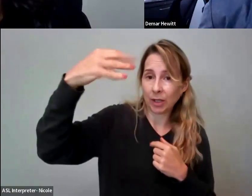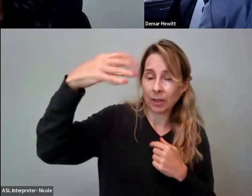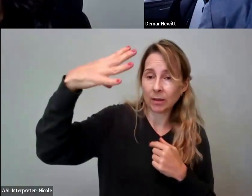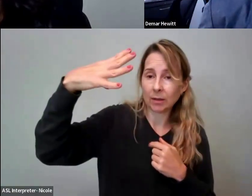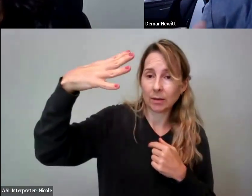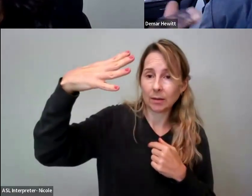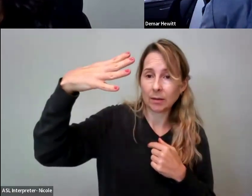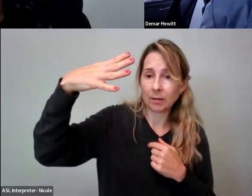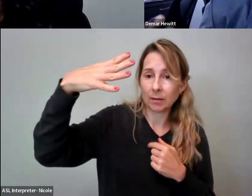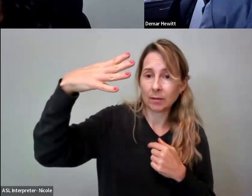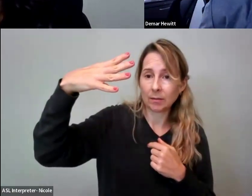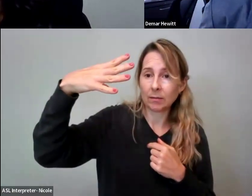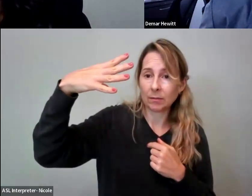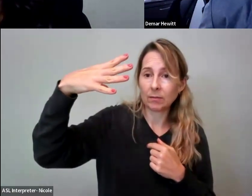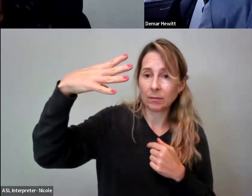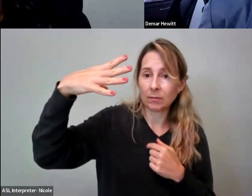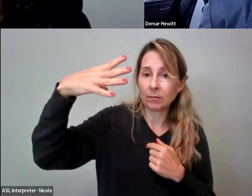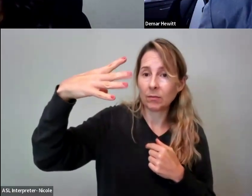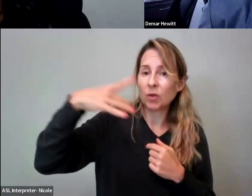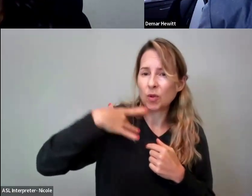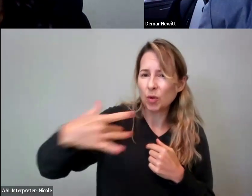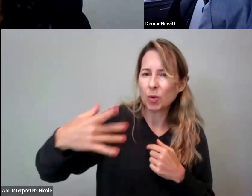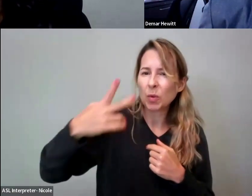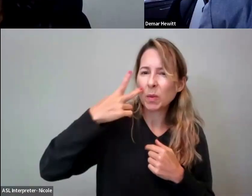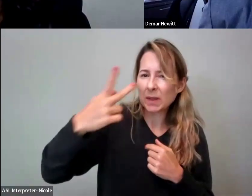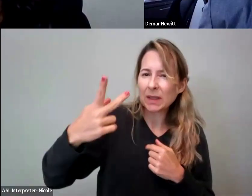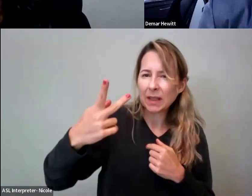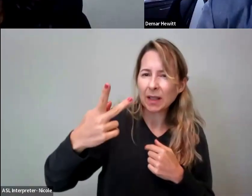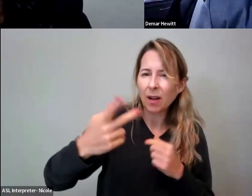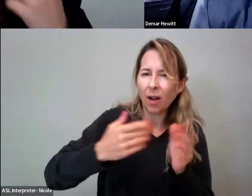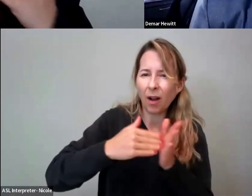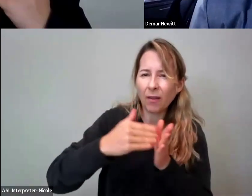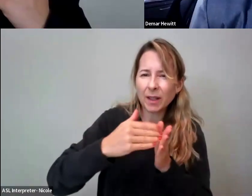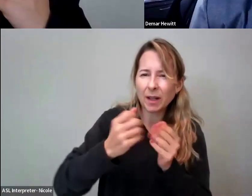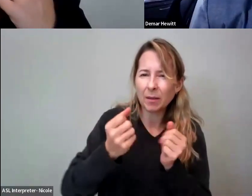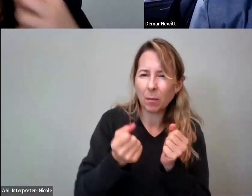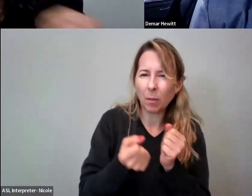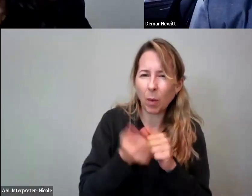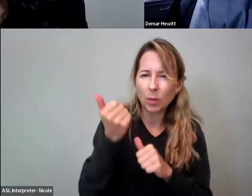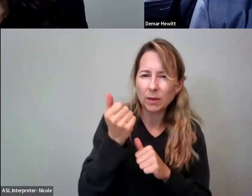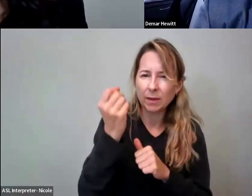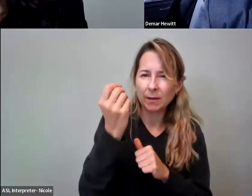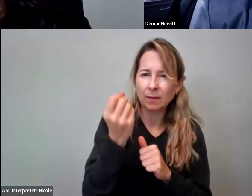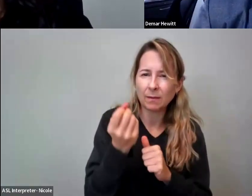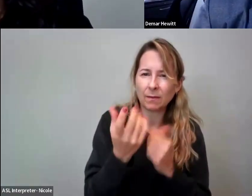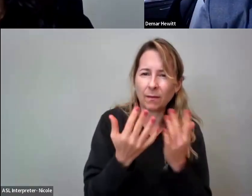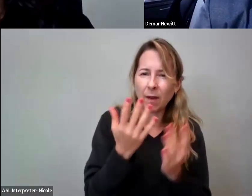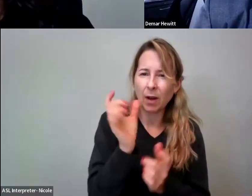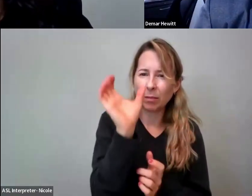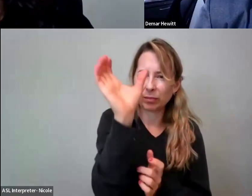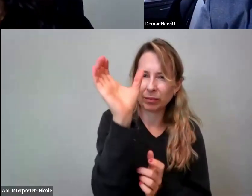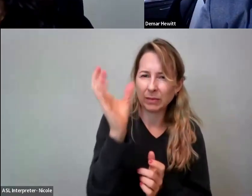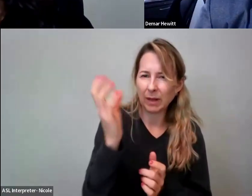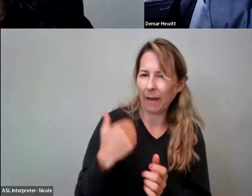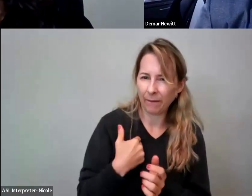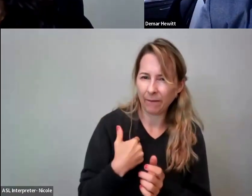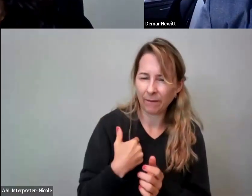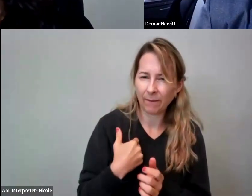within most fire and carbon monoxide detectors nowadays. And if I recall, those